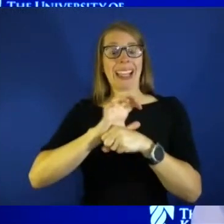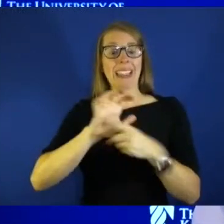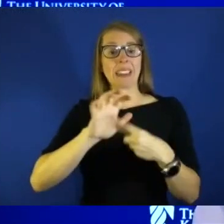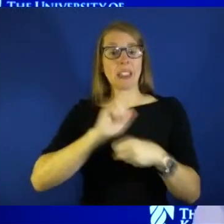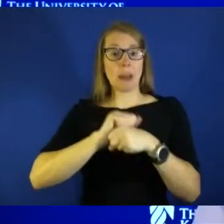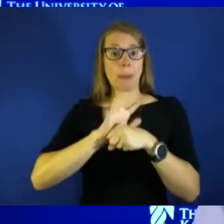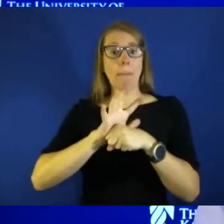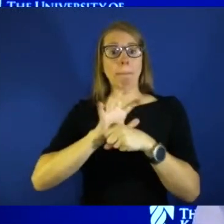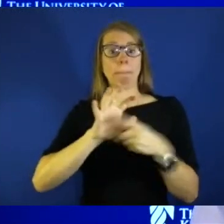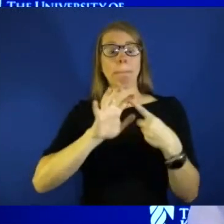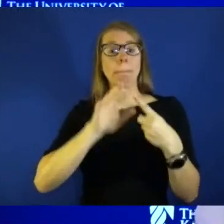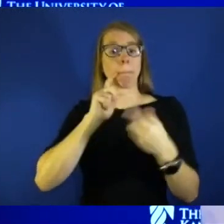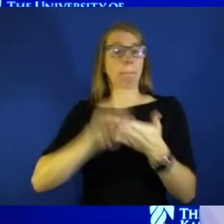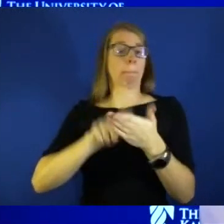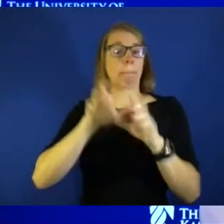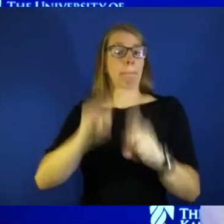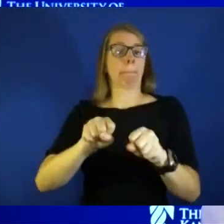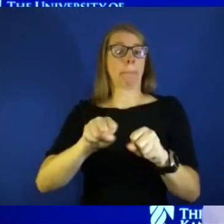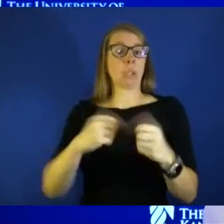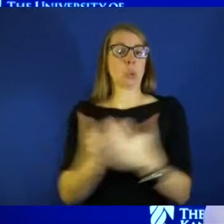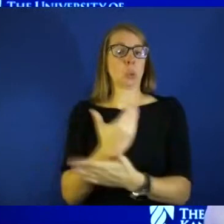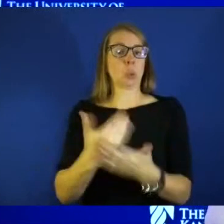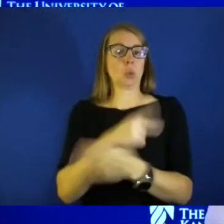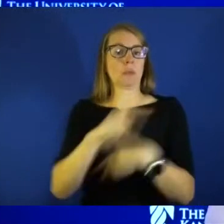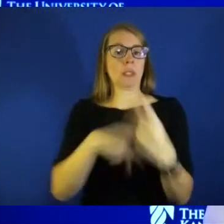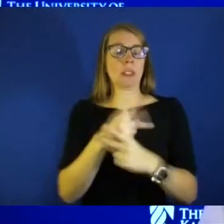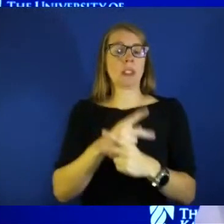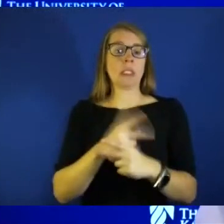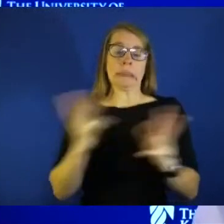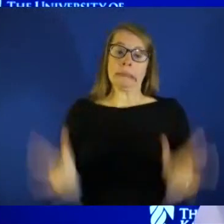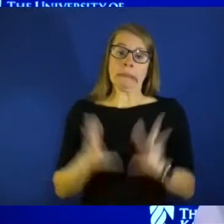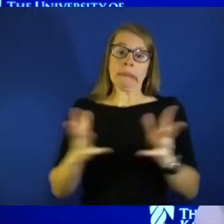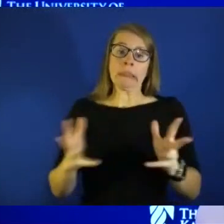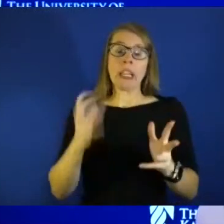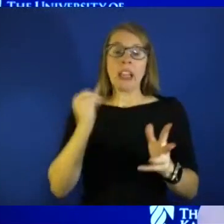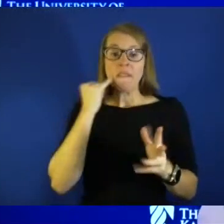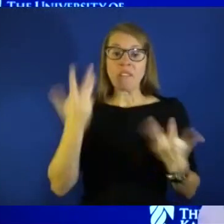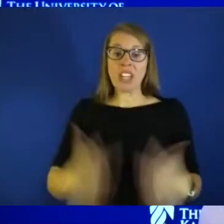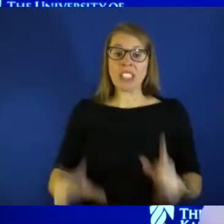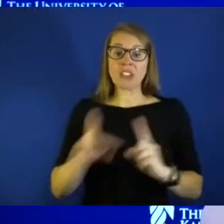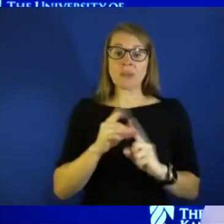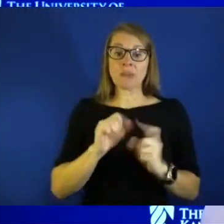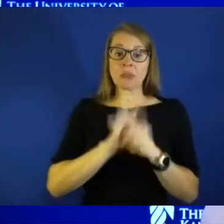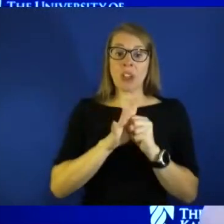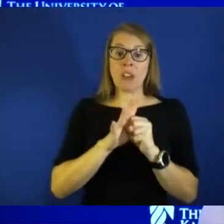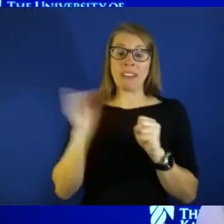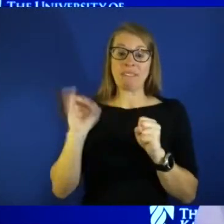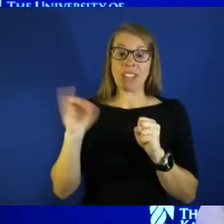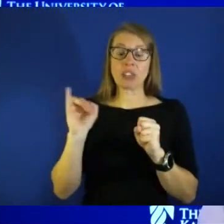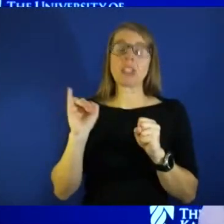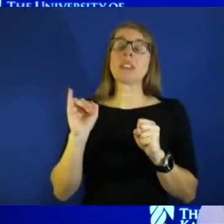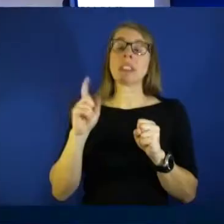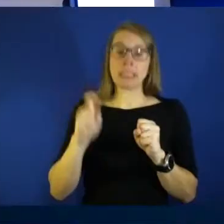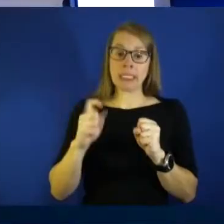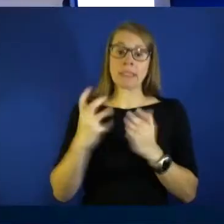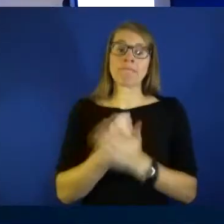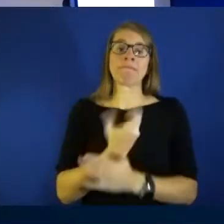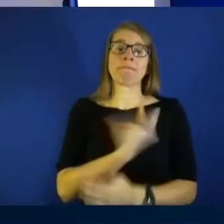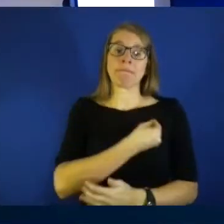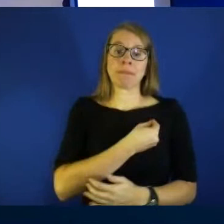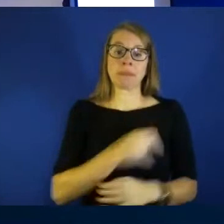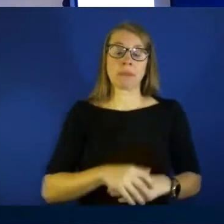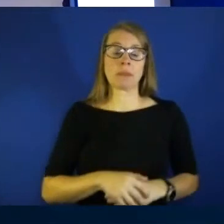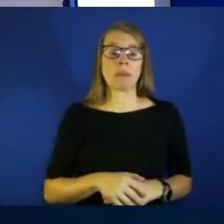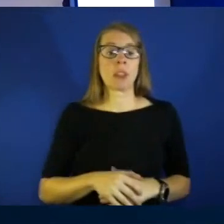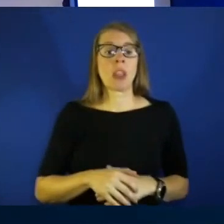So it is to your advantage to get vaccinated after you have the infection, especially if you had mild infection. Okay, Sydney wants to know,